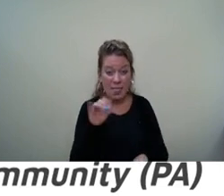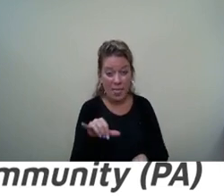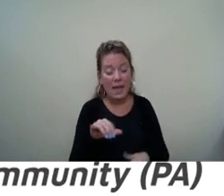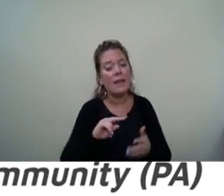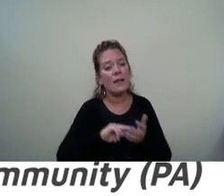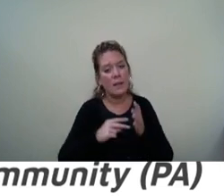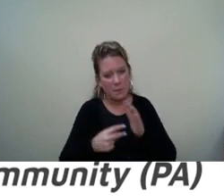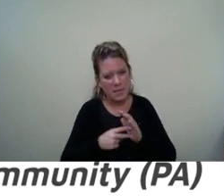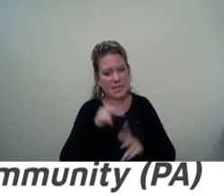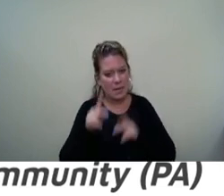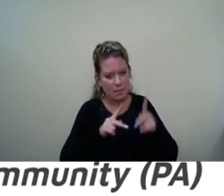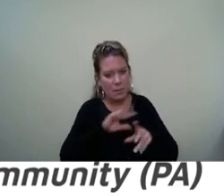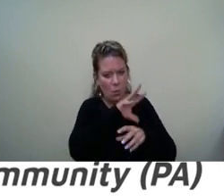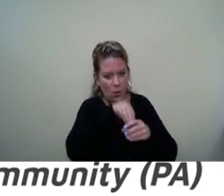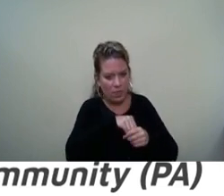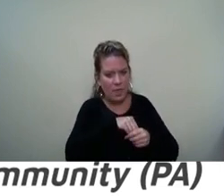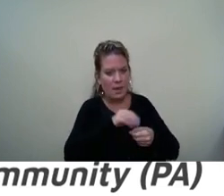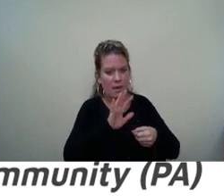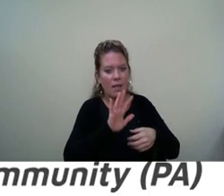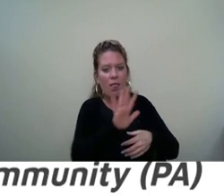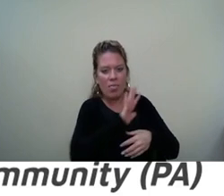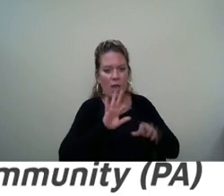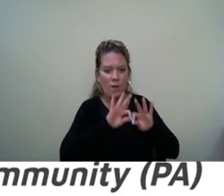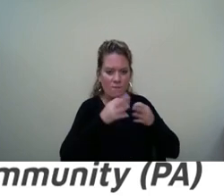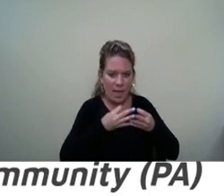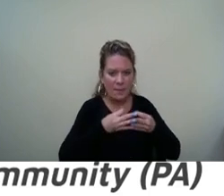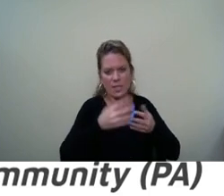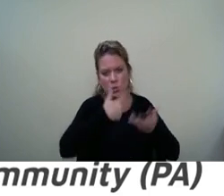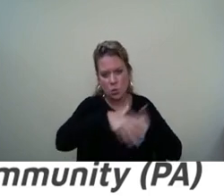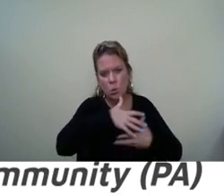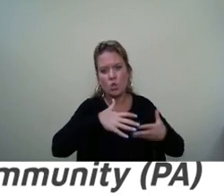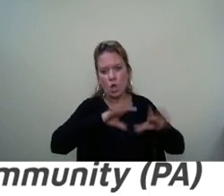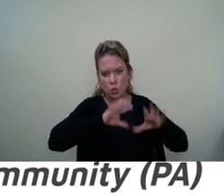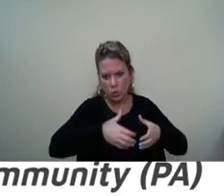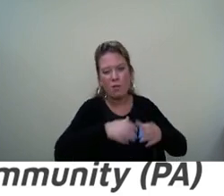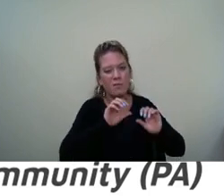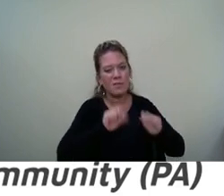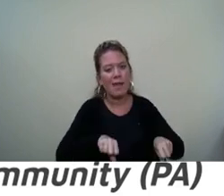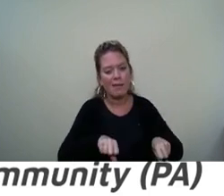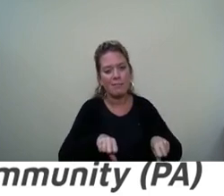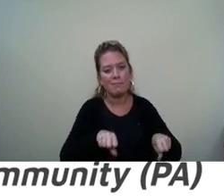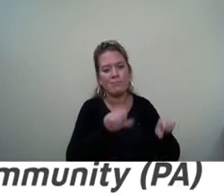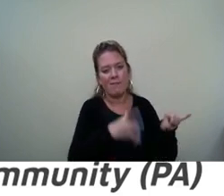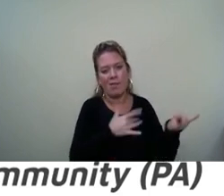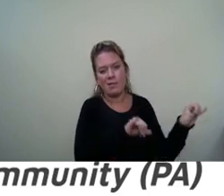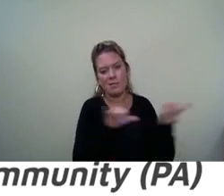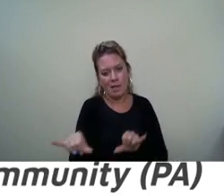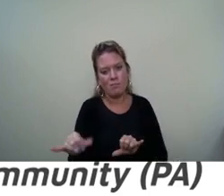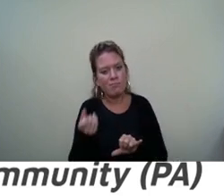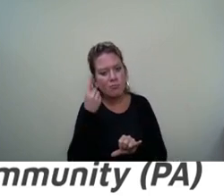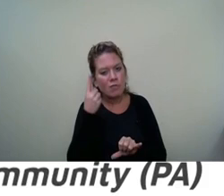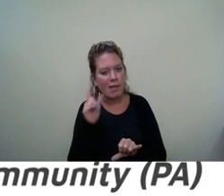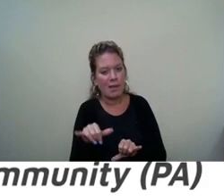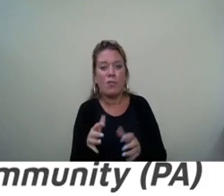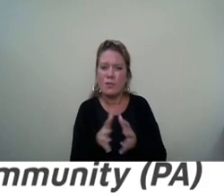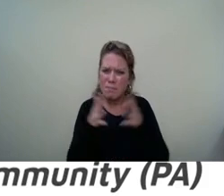in their social circle, people in their family can resonate with this and absolutely relate. And there's a lot of dimensions to this